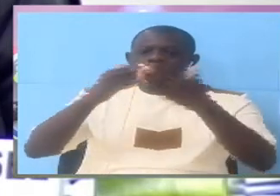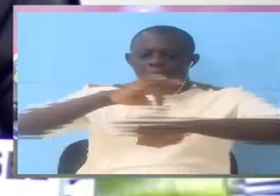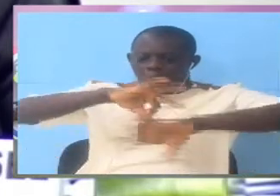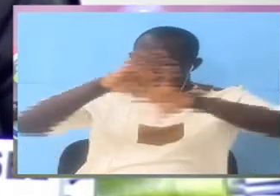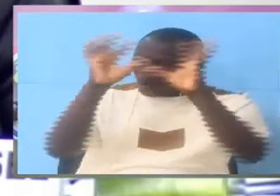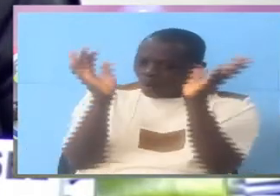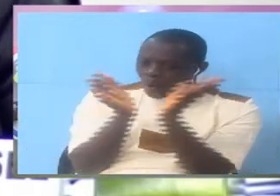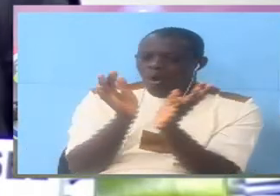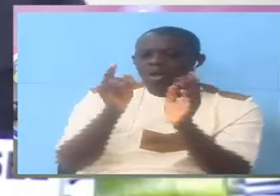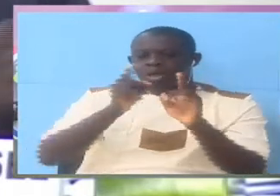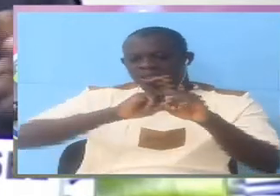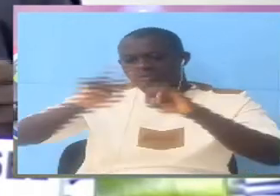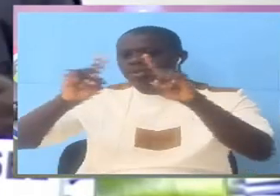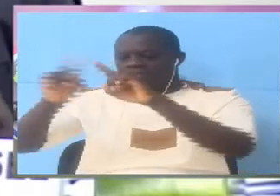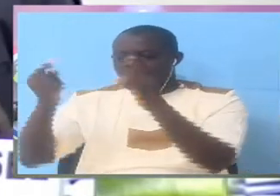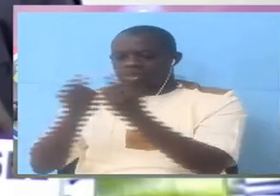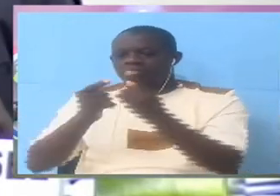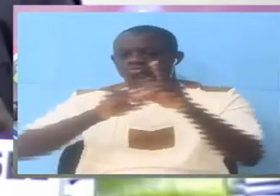Cham.